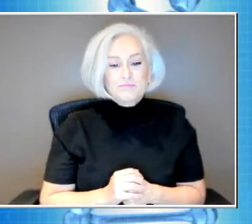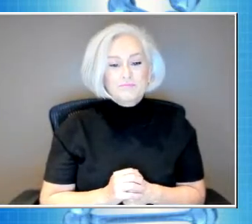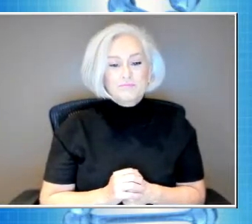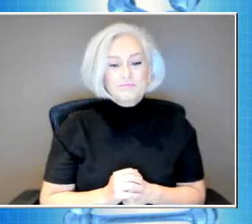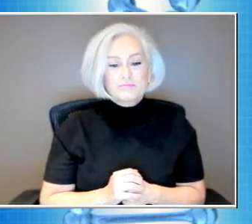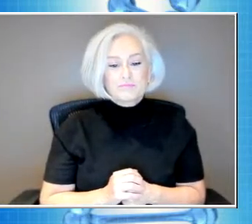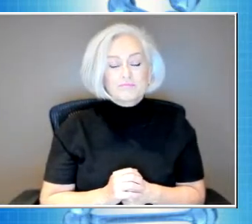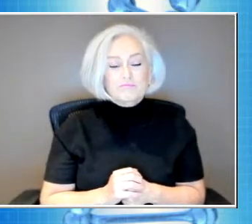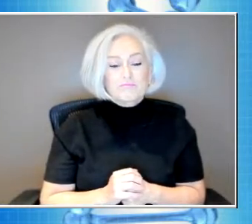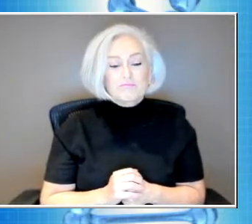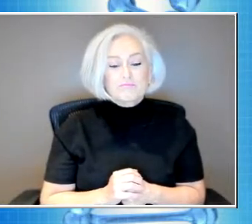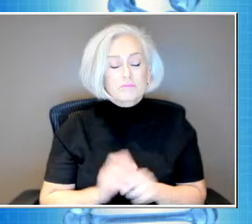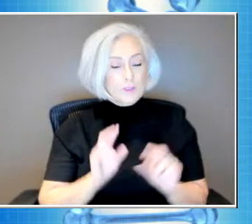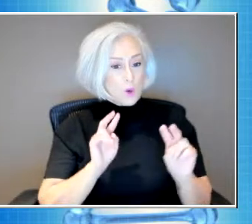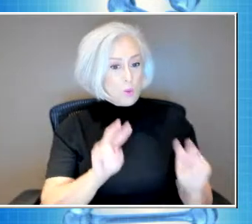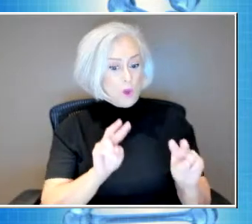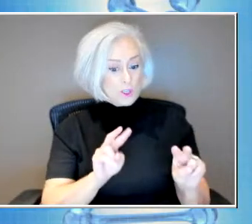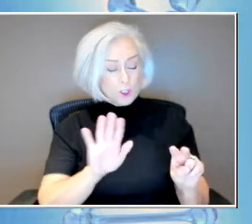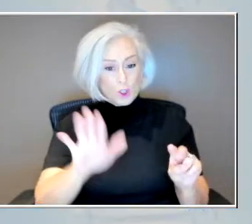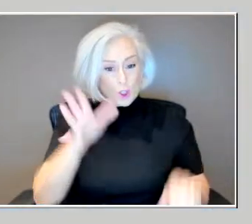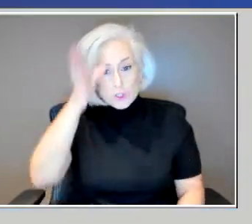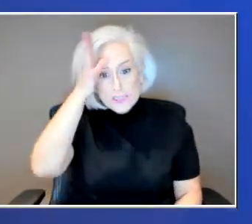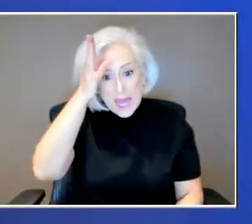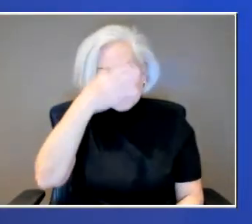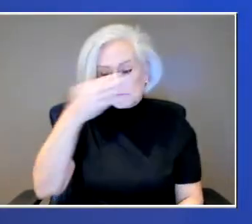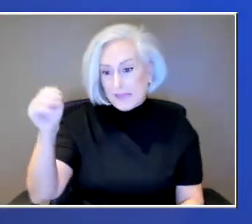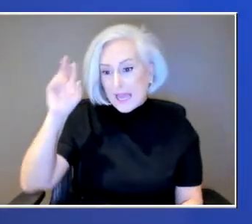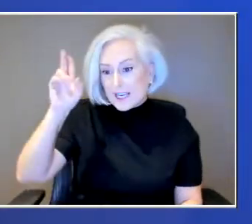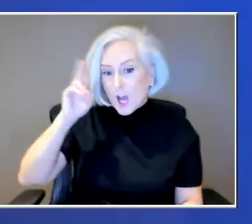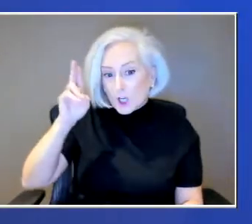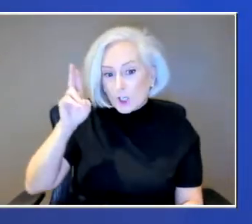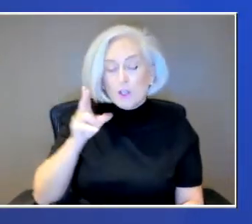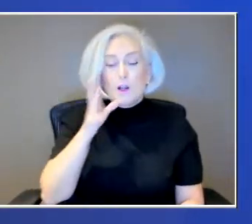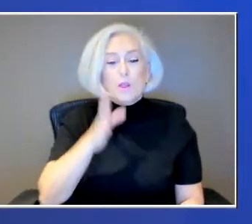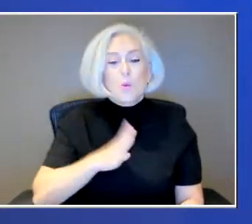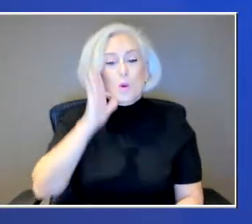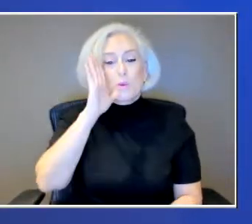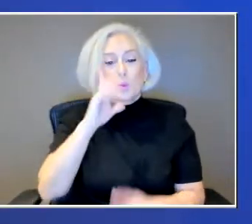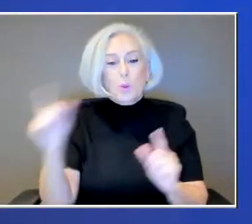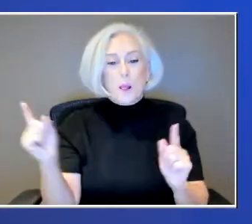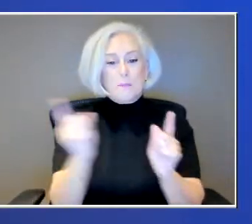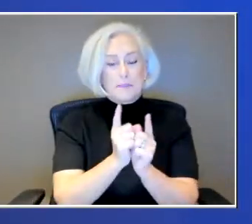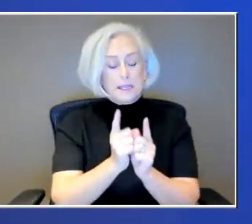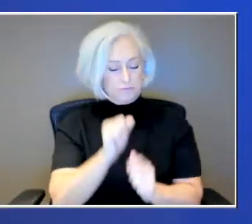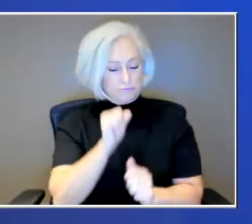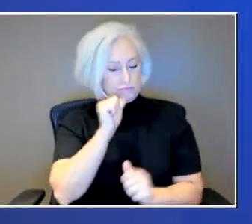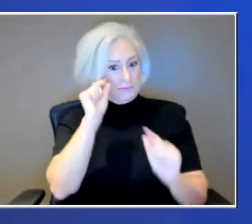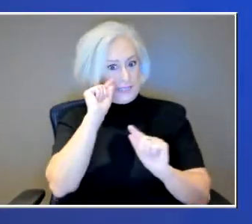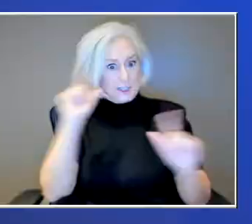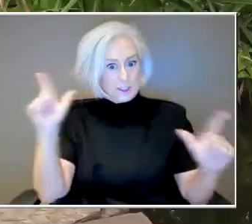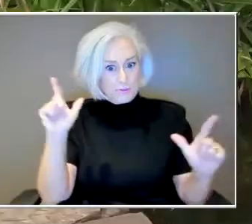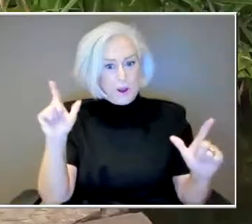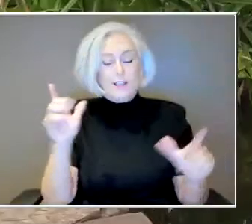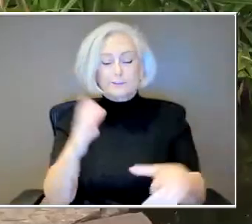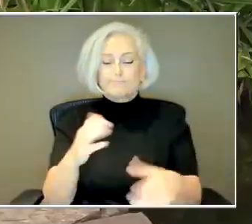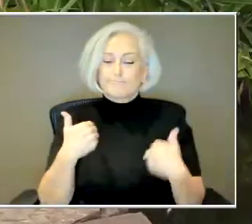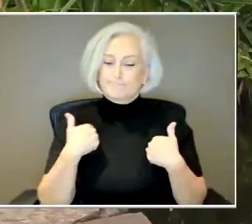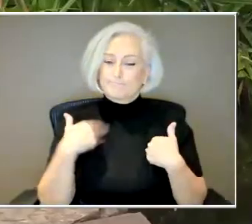After watching what her dad and uncle went through, the woman you're about to hear from wasn't surprised by her cancer diagnosis.